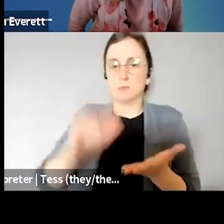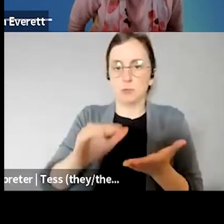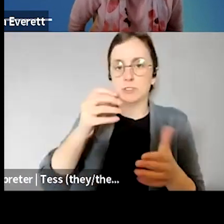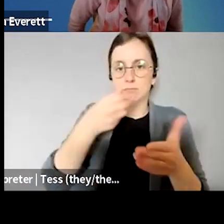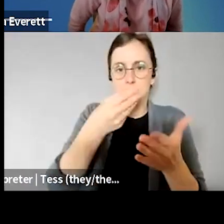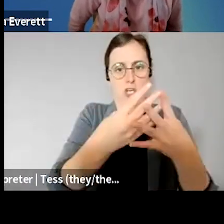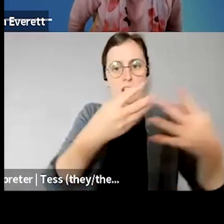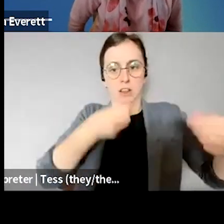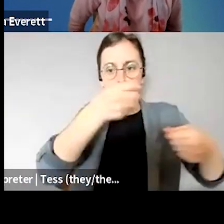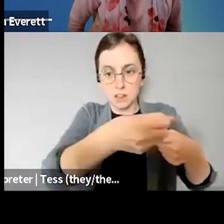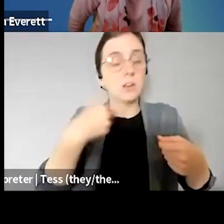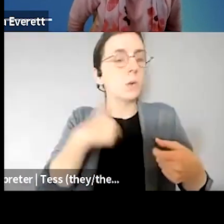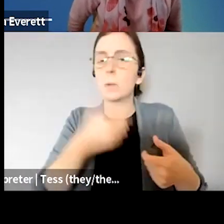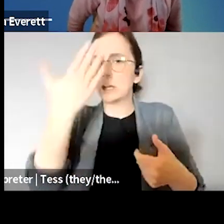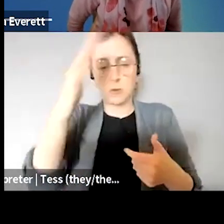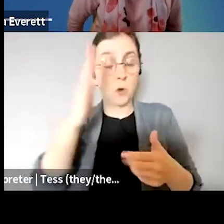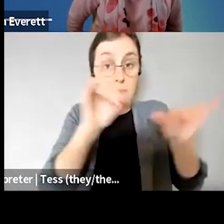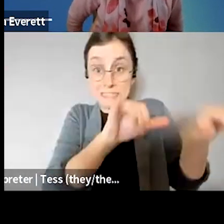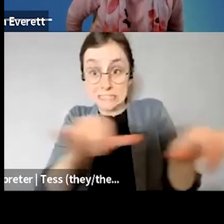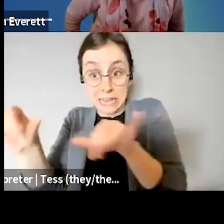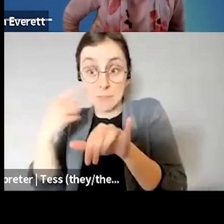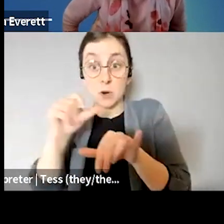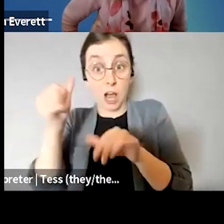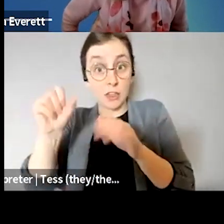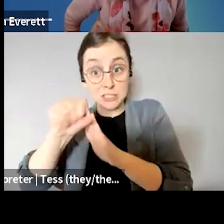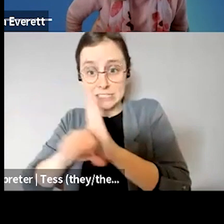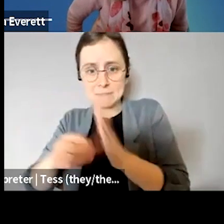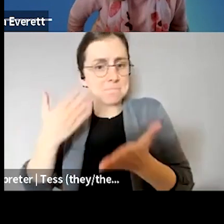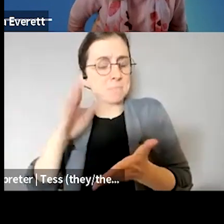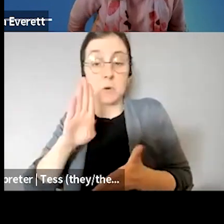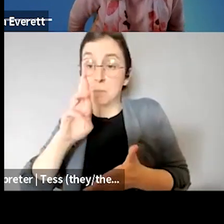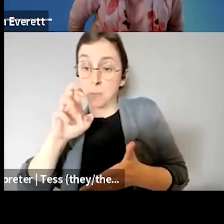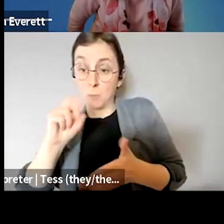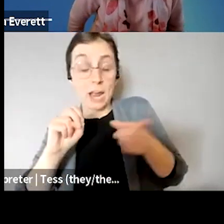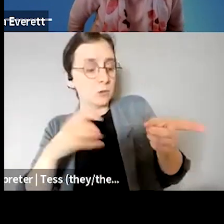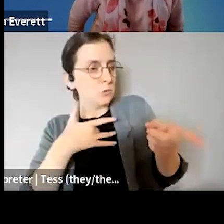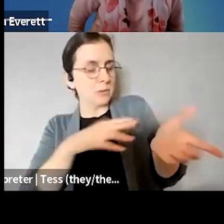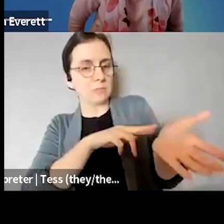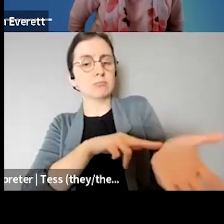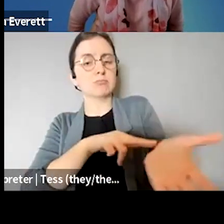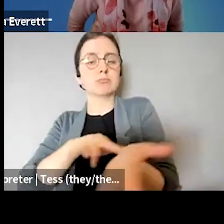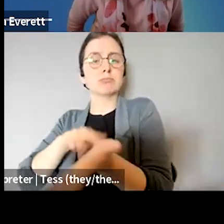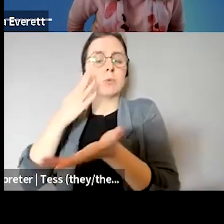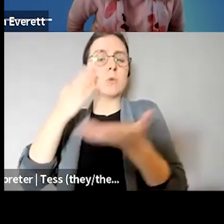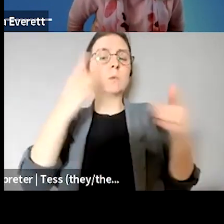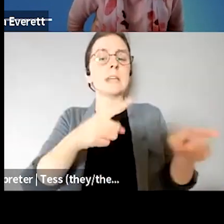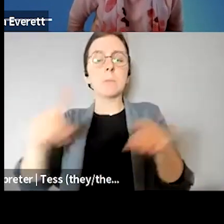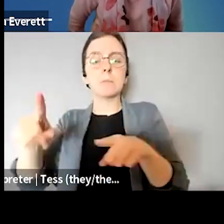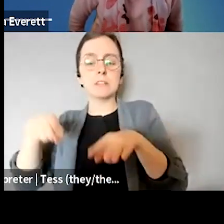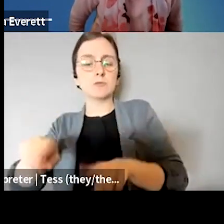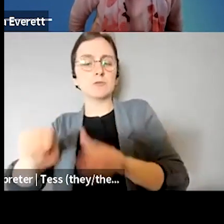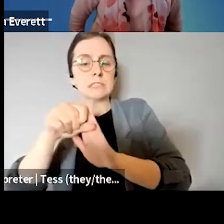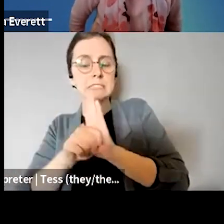going to hold up in all the other states. And Brian, you may know with your finger on the pulse of what's going on in states more, it's closer to the action than I am.